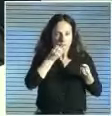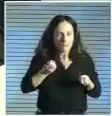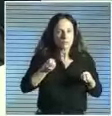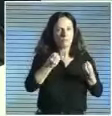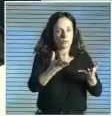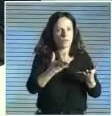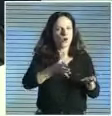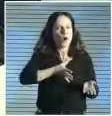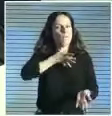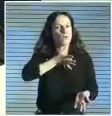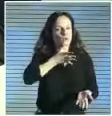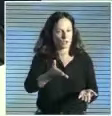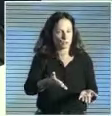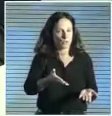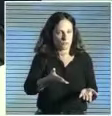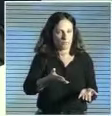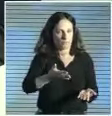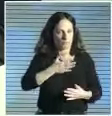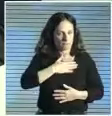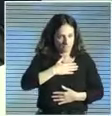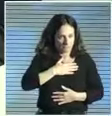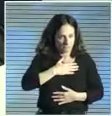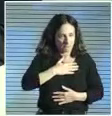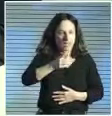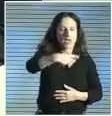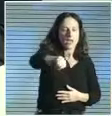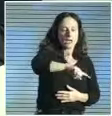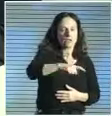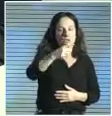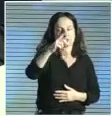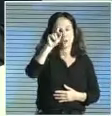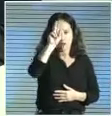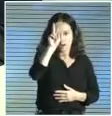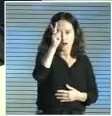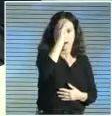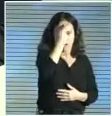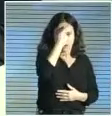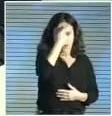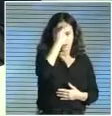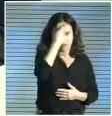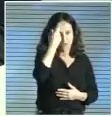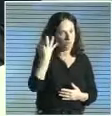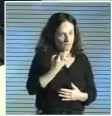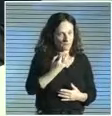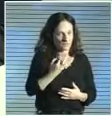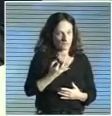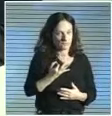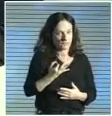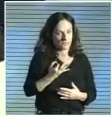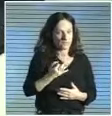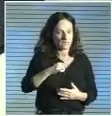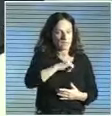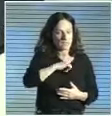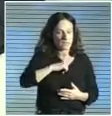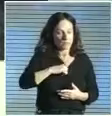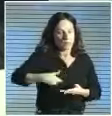reason why they need to change the mentality, why they have to cooperate individually in transforming the destination in